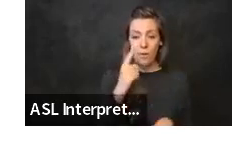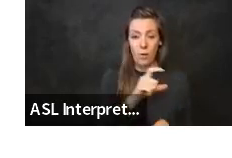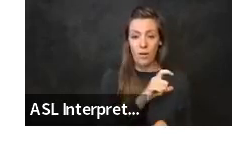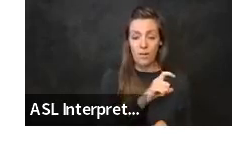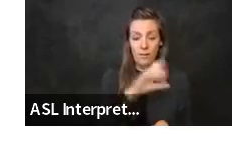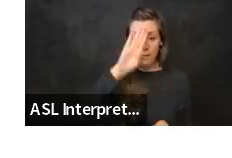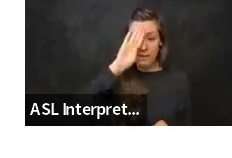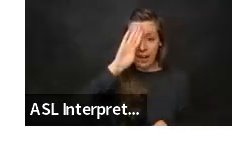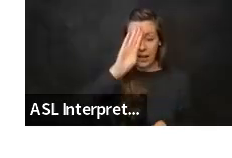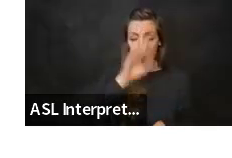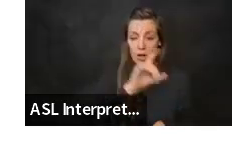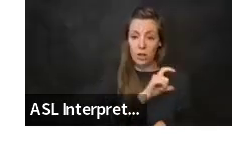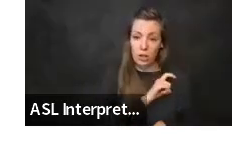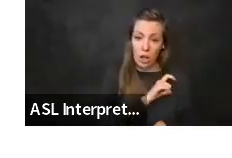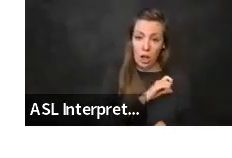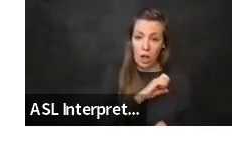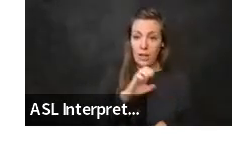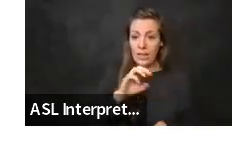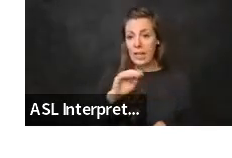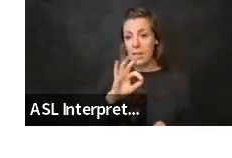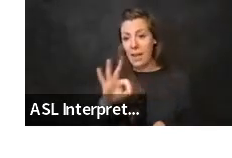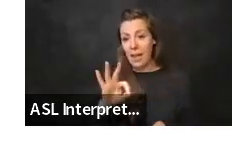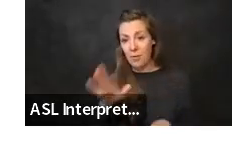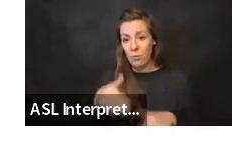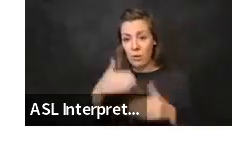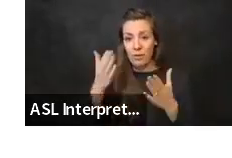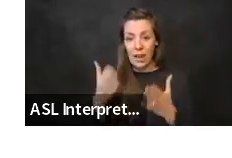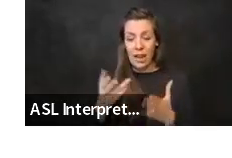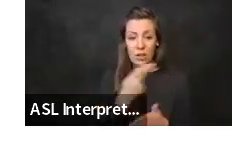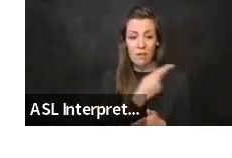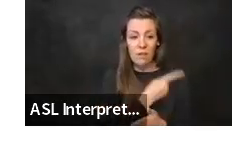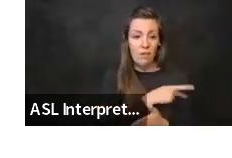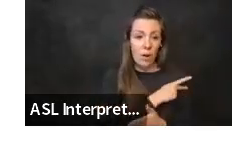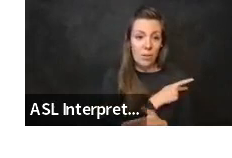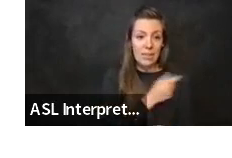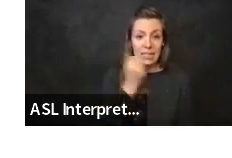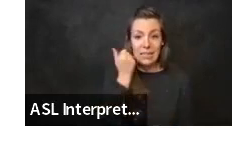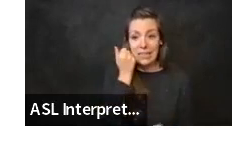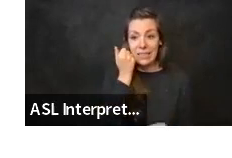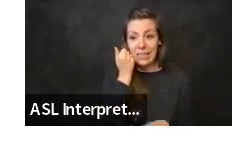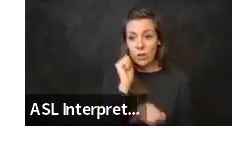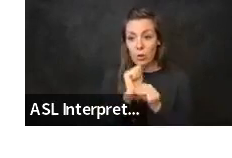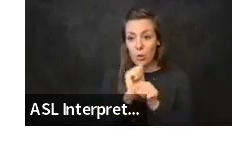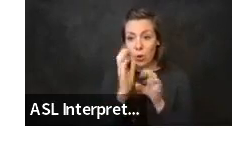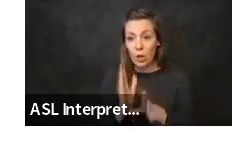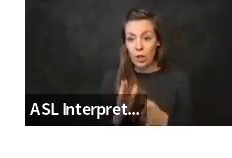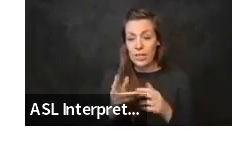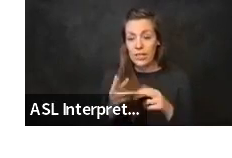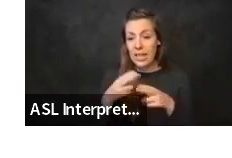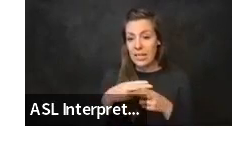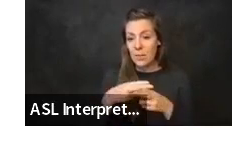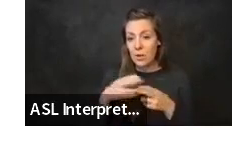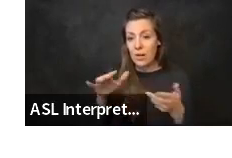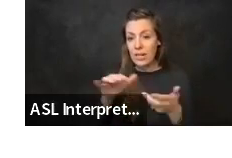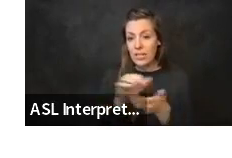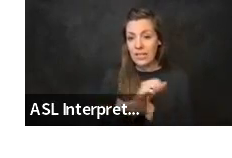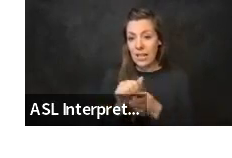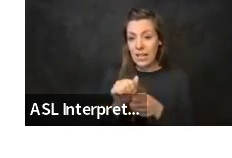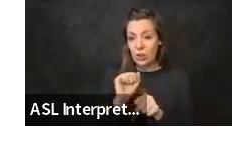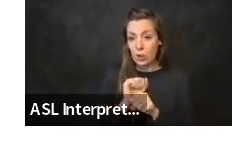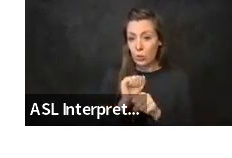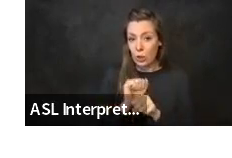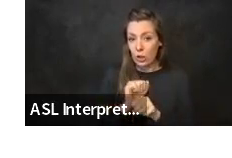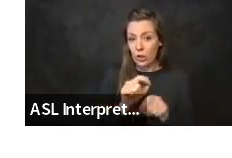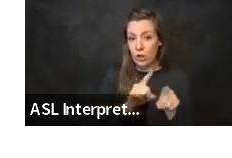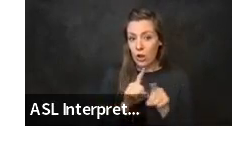EMS providers, pharmacies, people working in pharmacies, dental offices, and temporary disaster shelters, also that they must